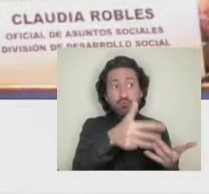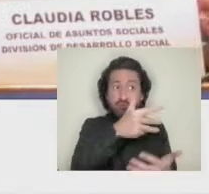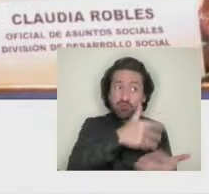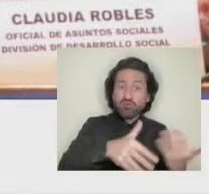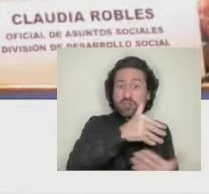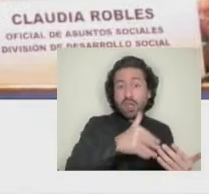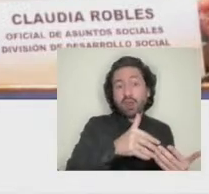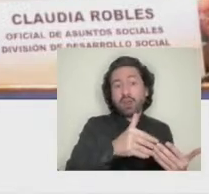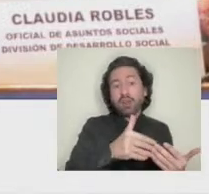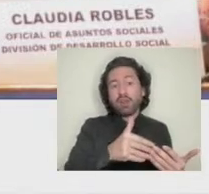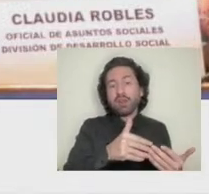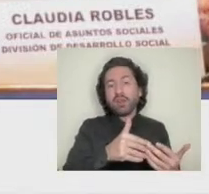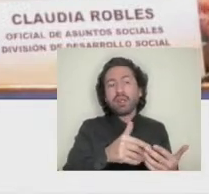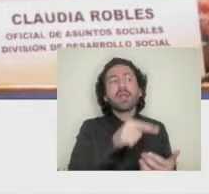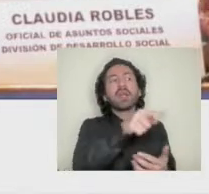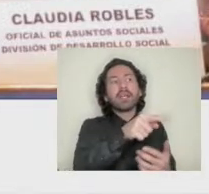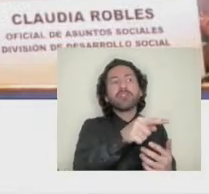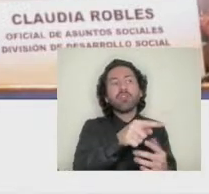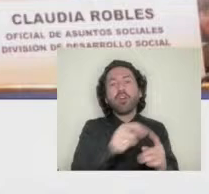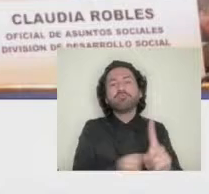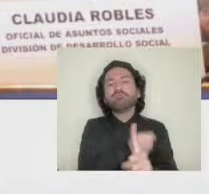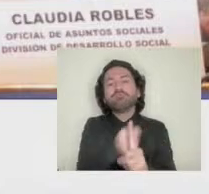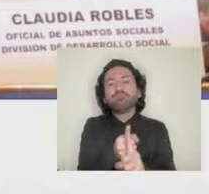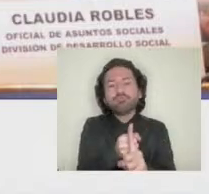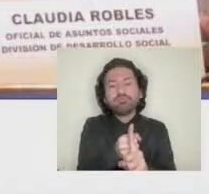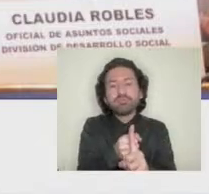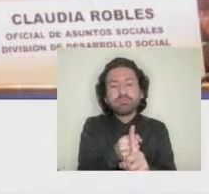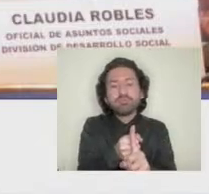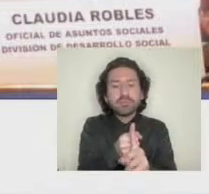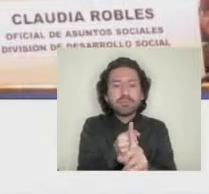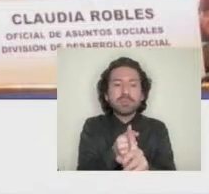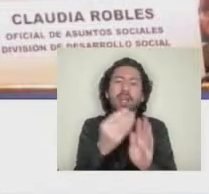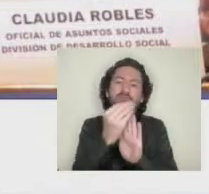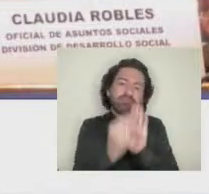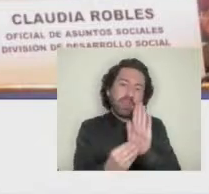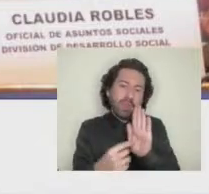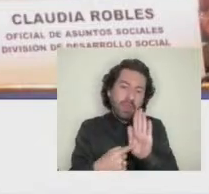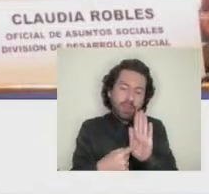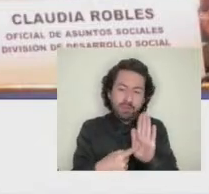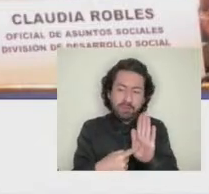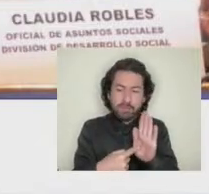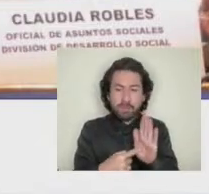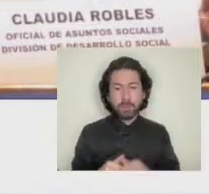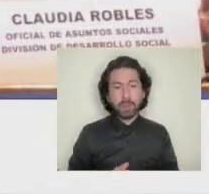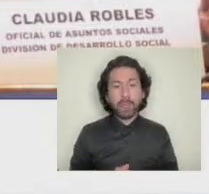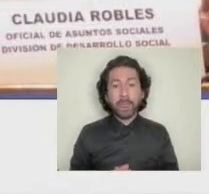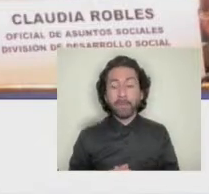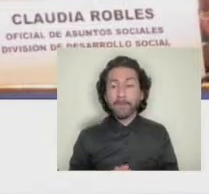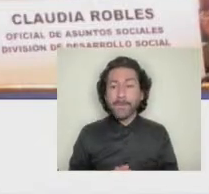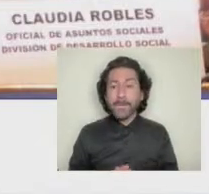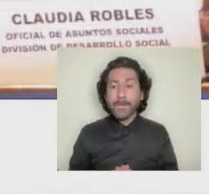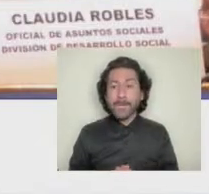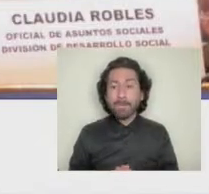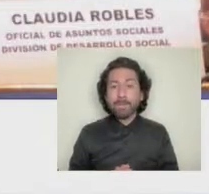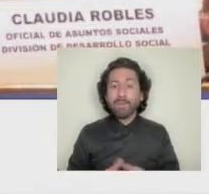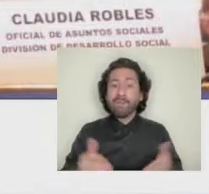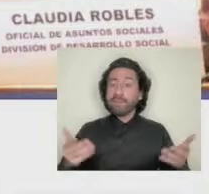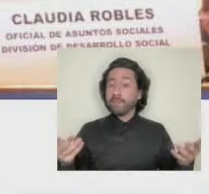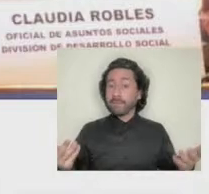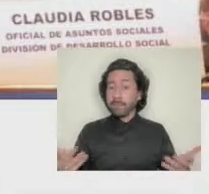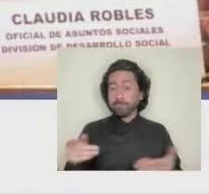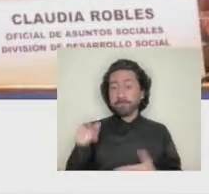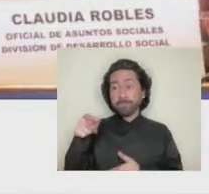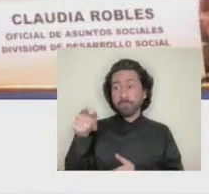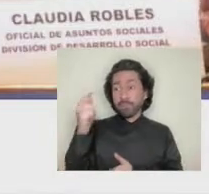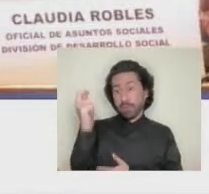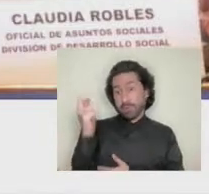contribution that has an impact at the end of the day upon this data. The impacts in